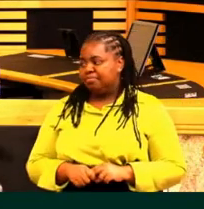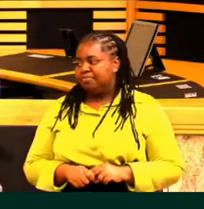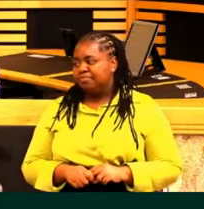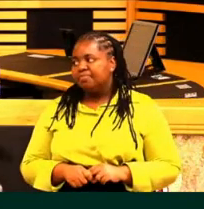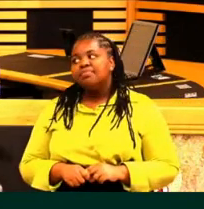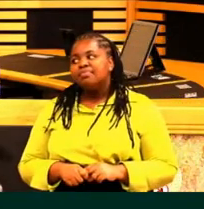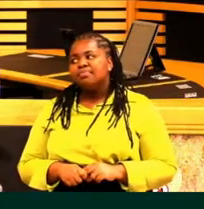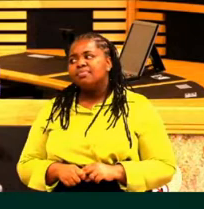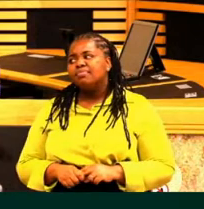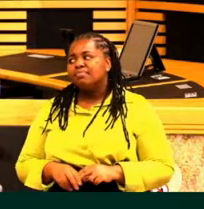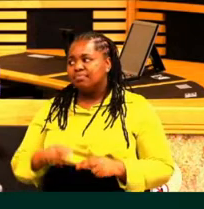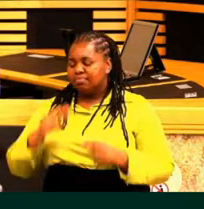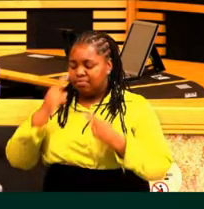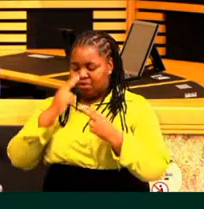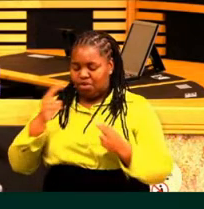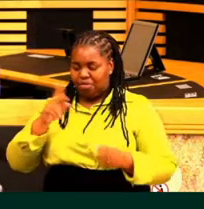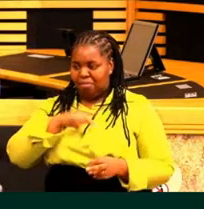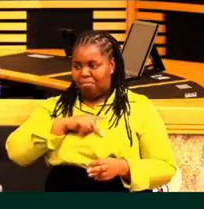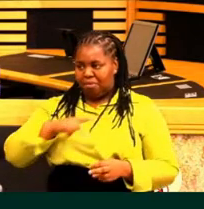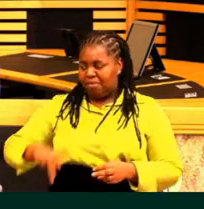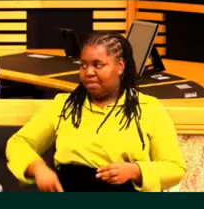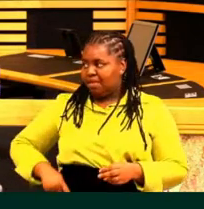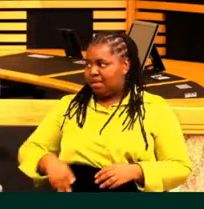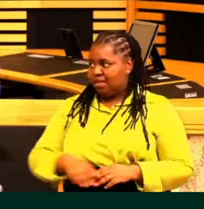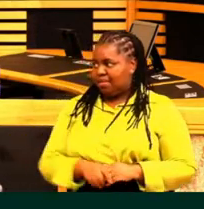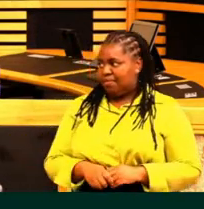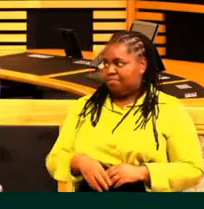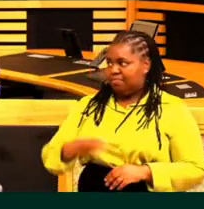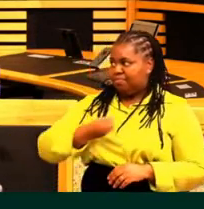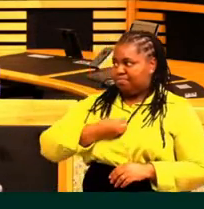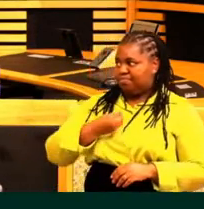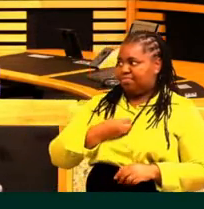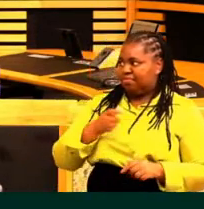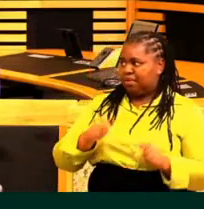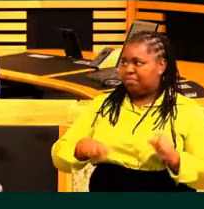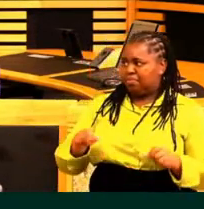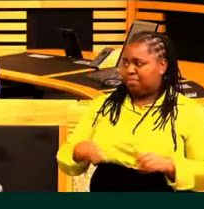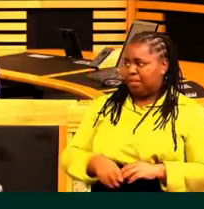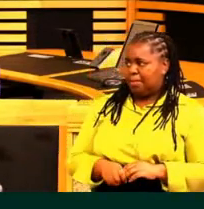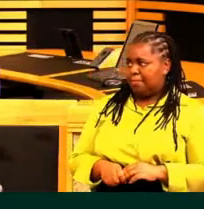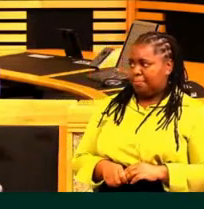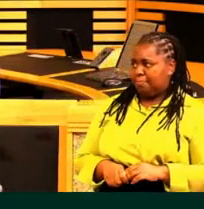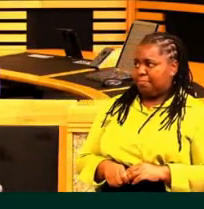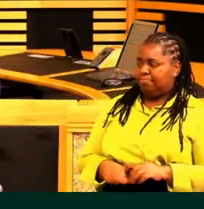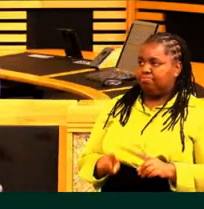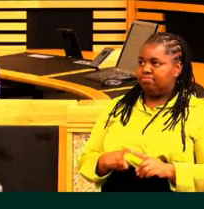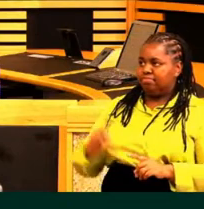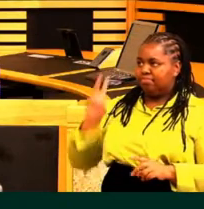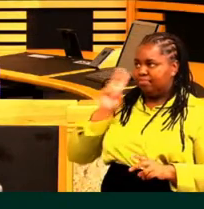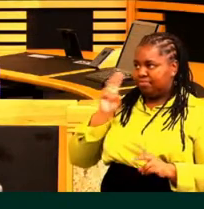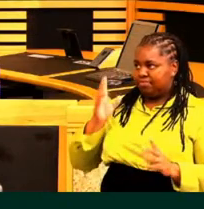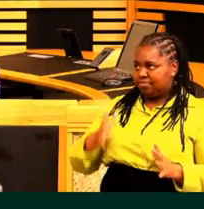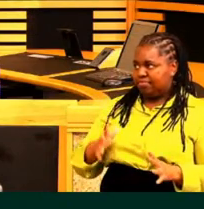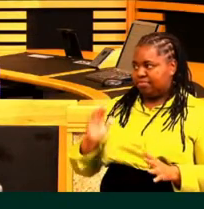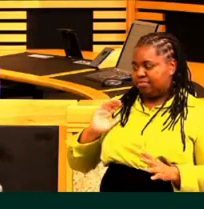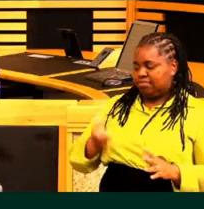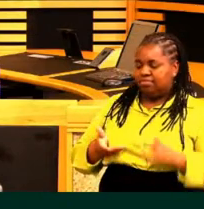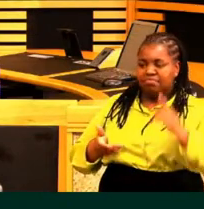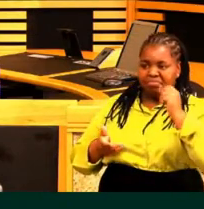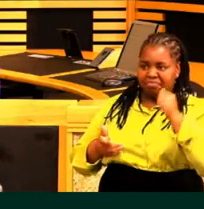honorable premiere young people distinguished guests and ladies and